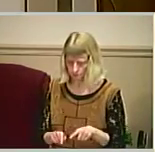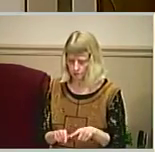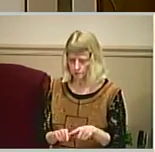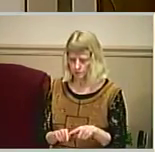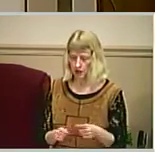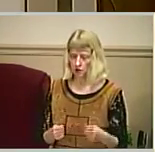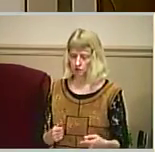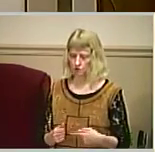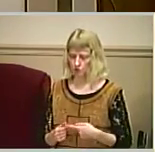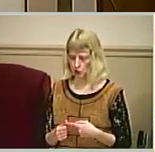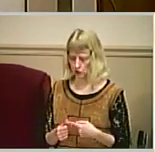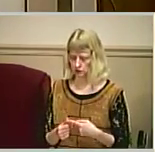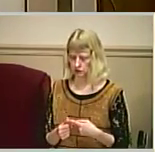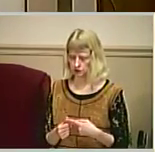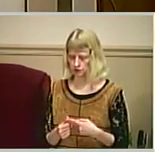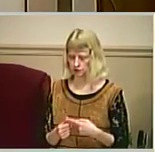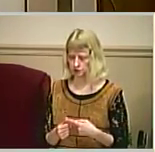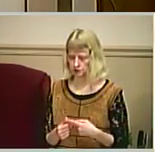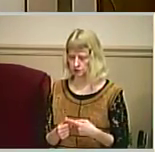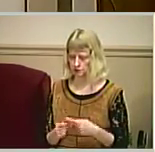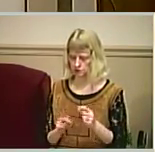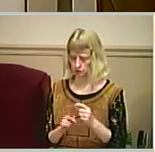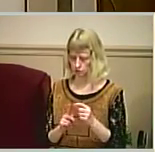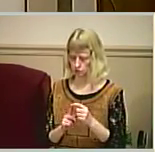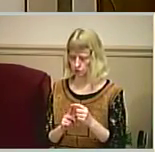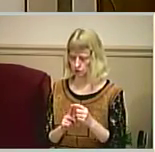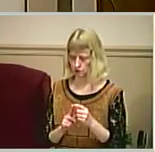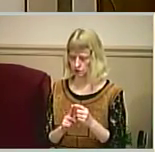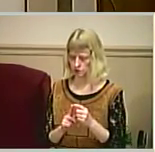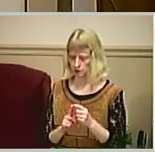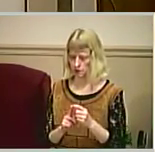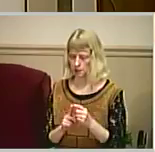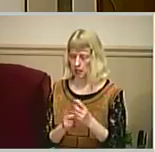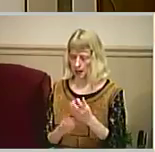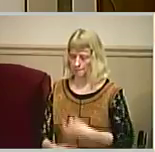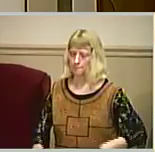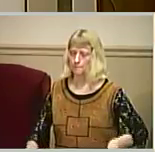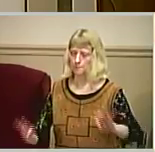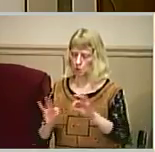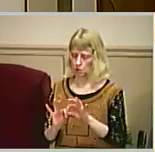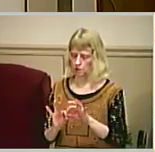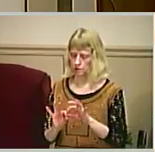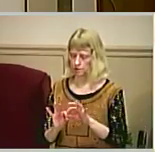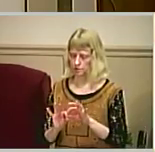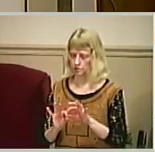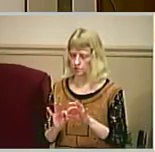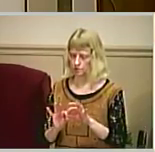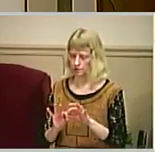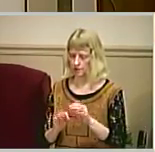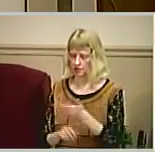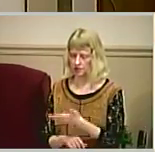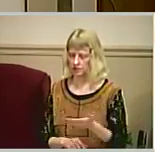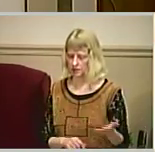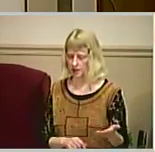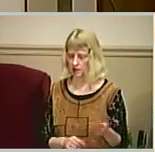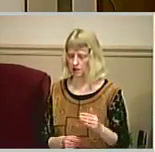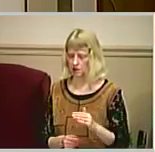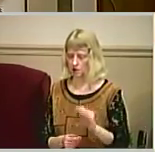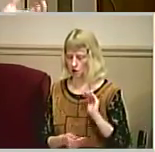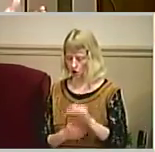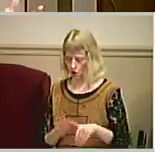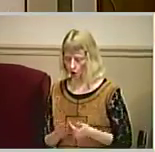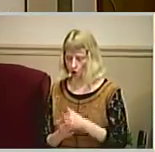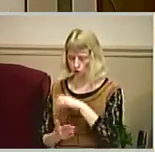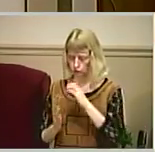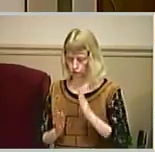that first of all, the word first of all, the phrase first of all means of priority. The priority is that all of us